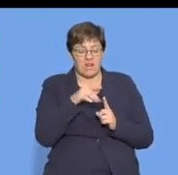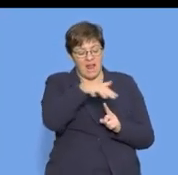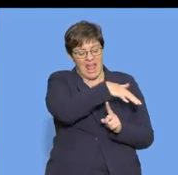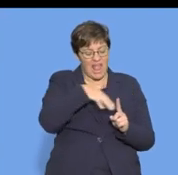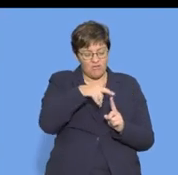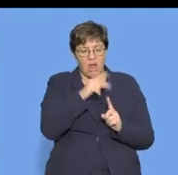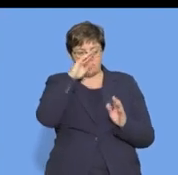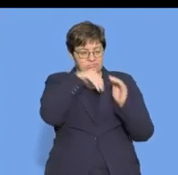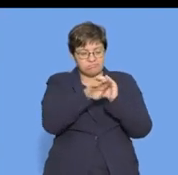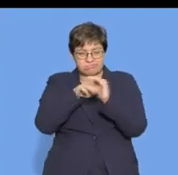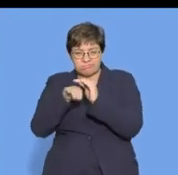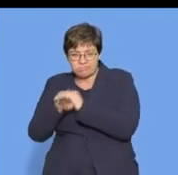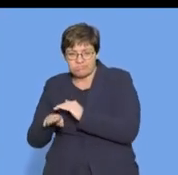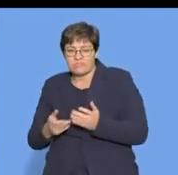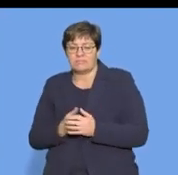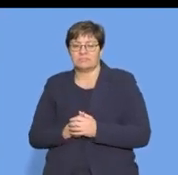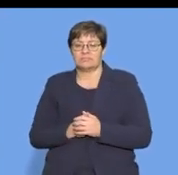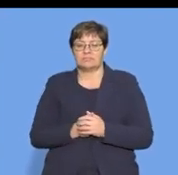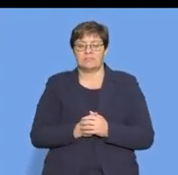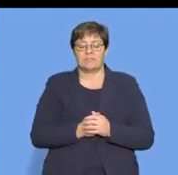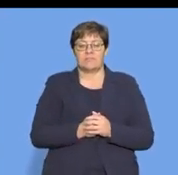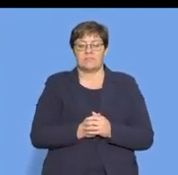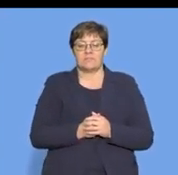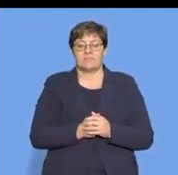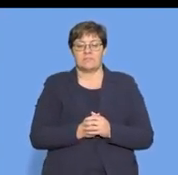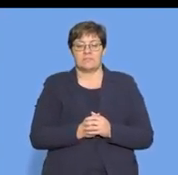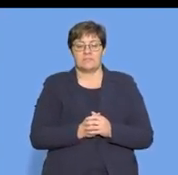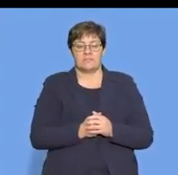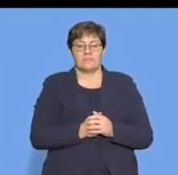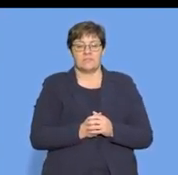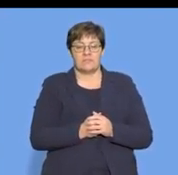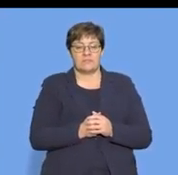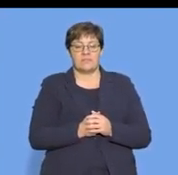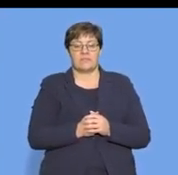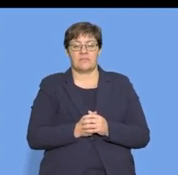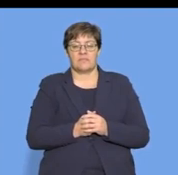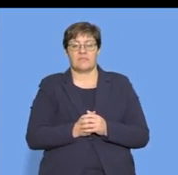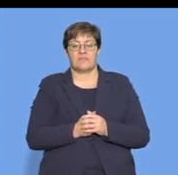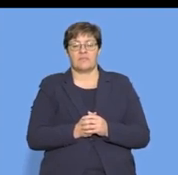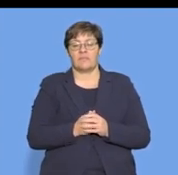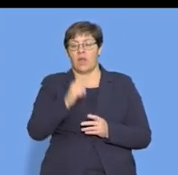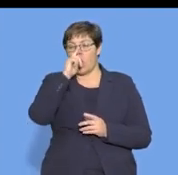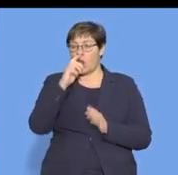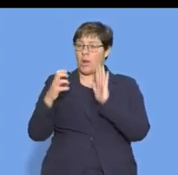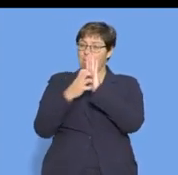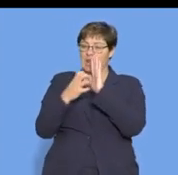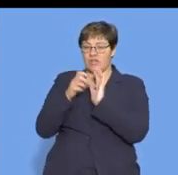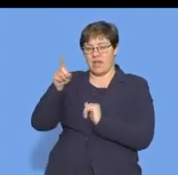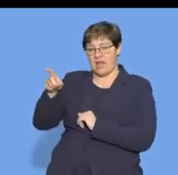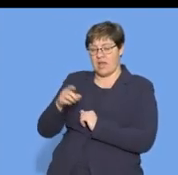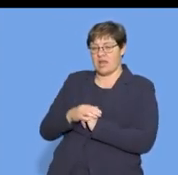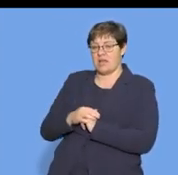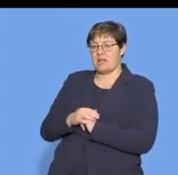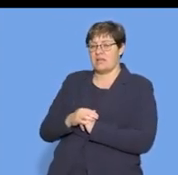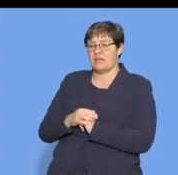fossil sites, if you like, or caves, or areas where fossils have been found. And that's, if you have a look here on the diagram, you can